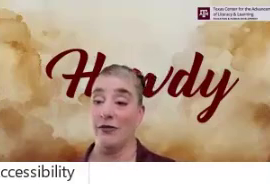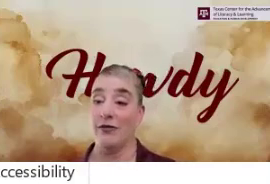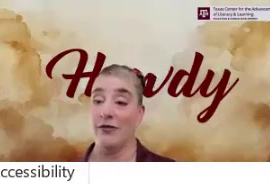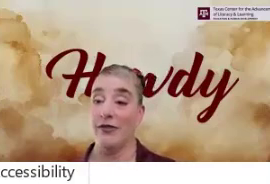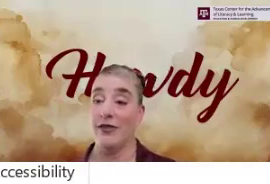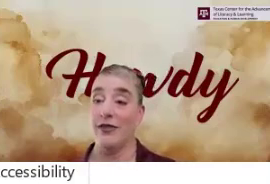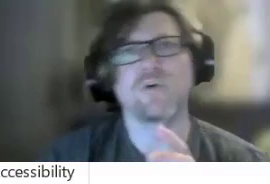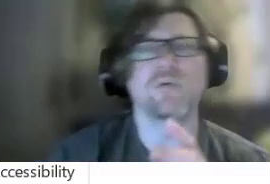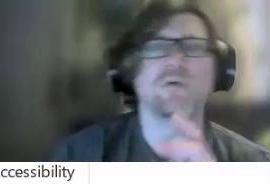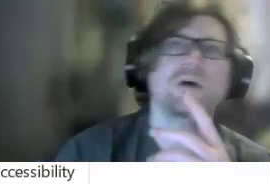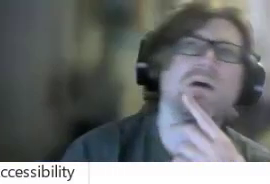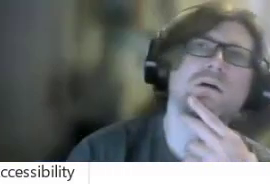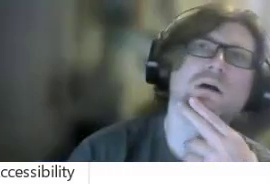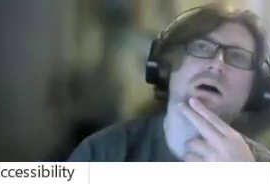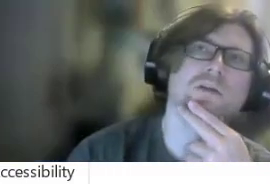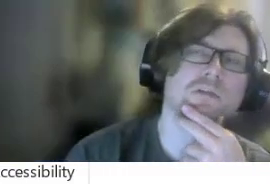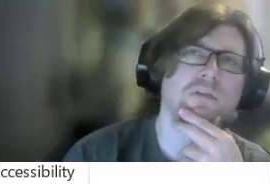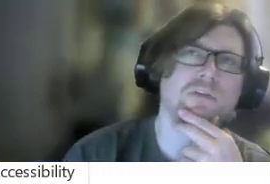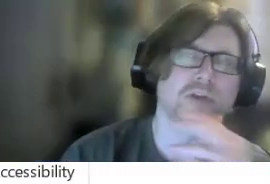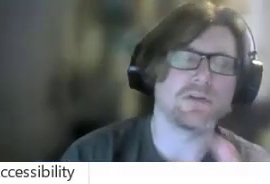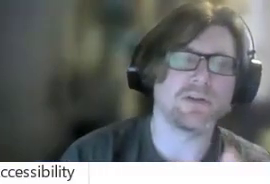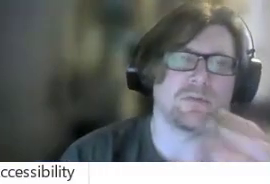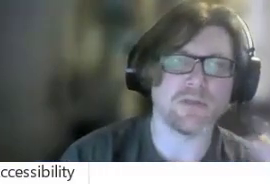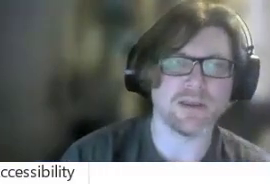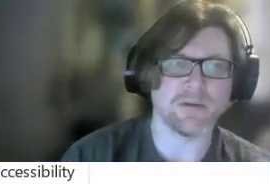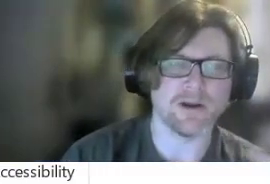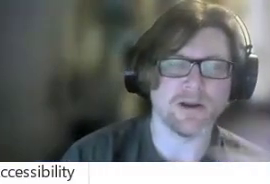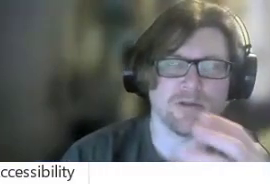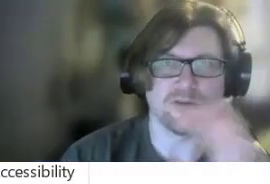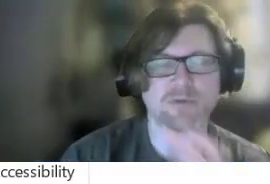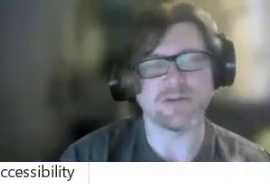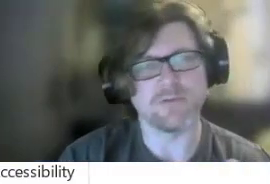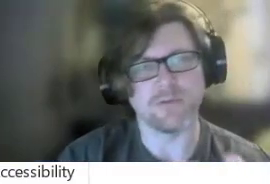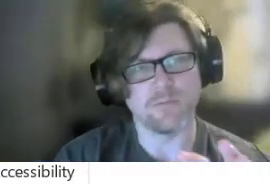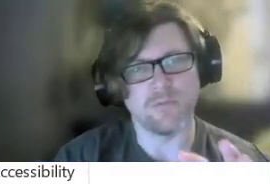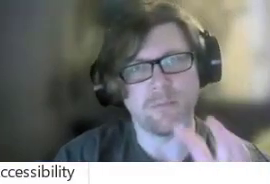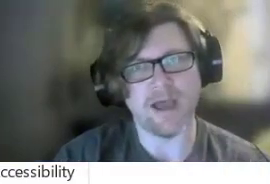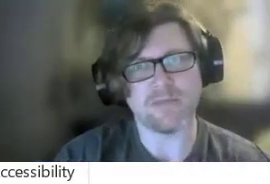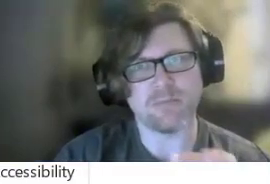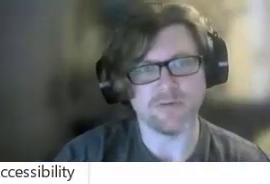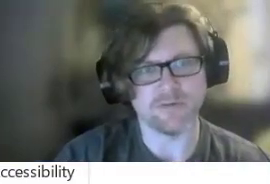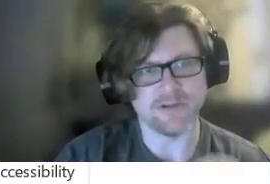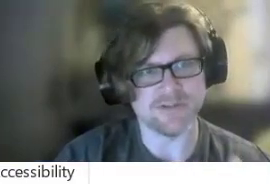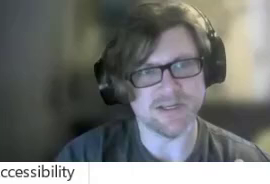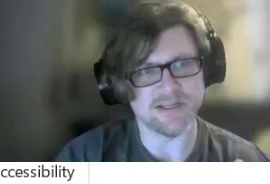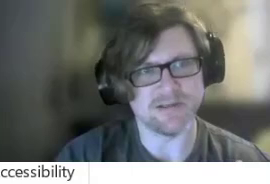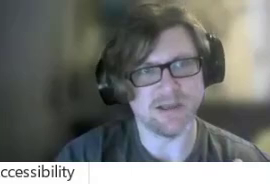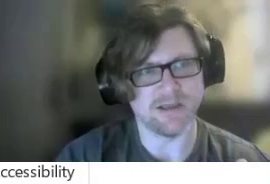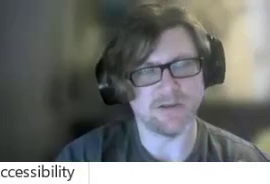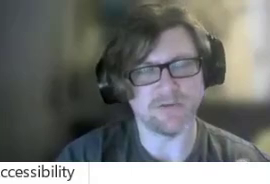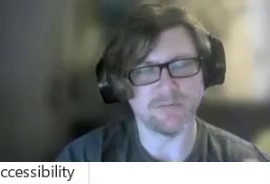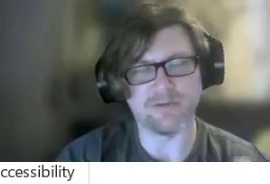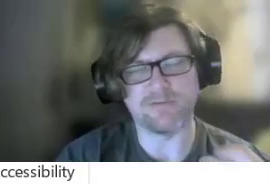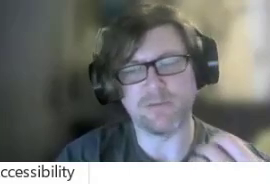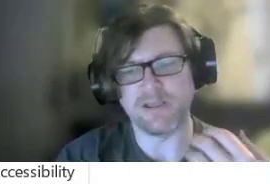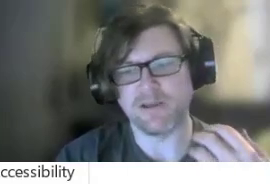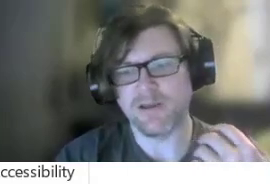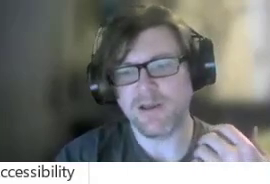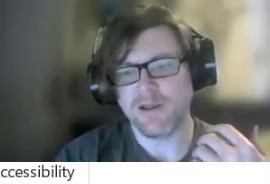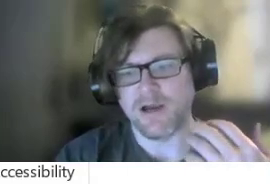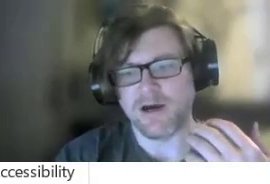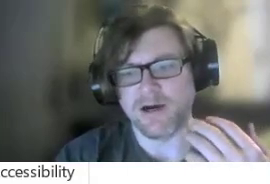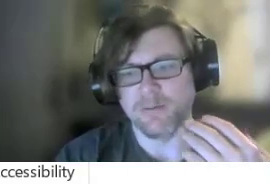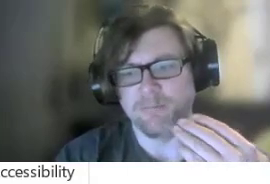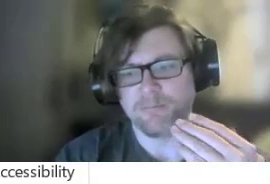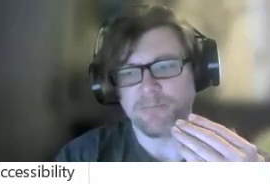answer. So this leads me to thinking about another thing, especially for the math presentations that I sometimes have to make.